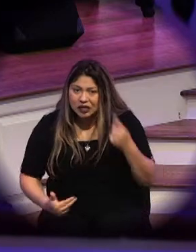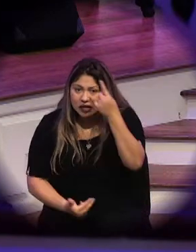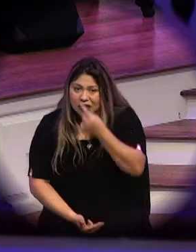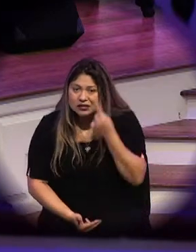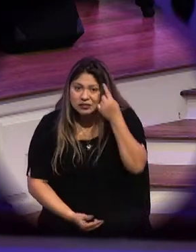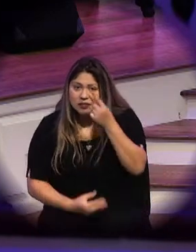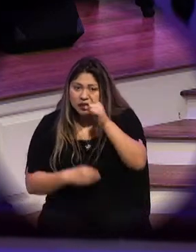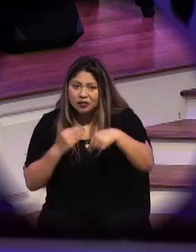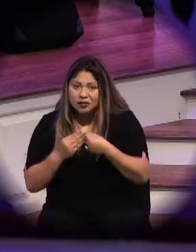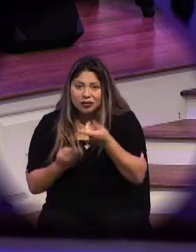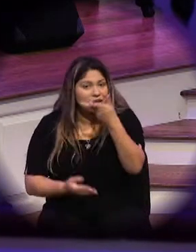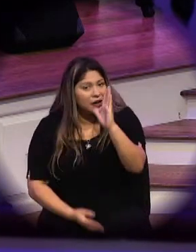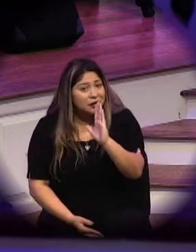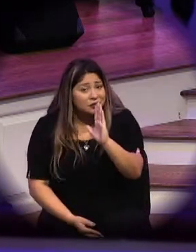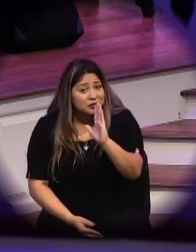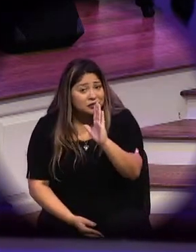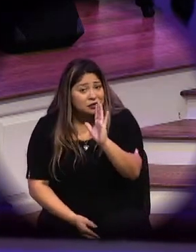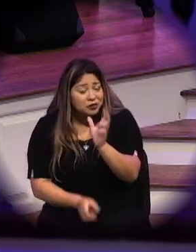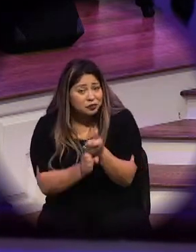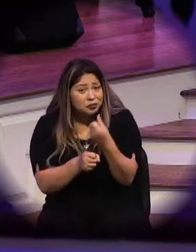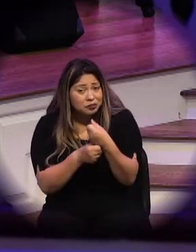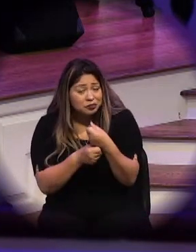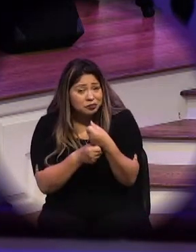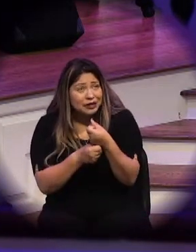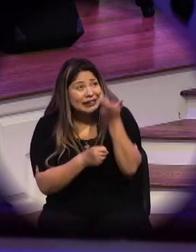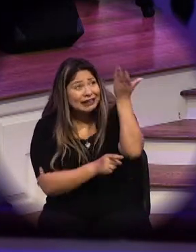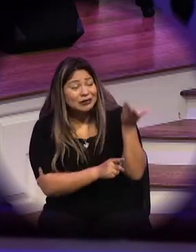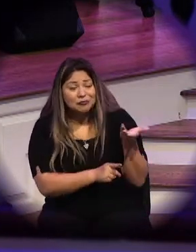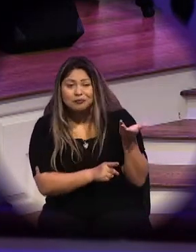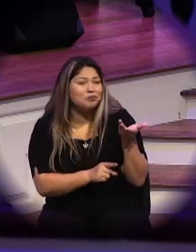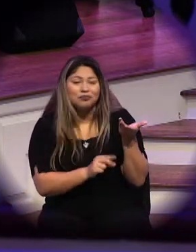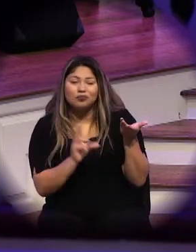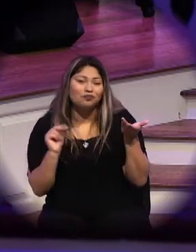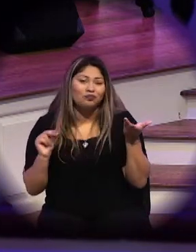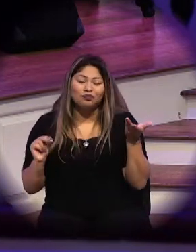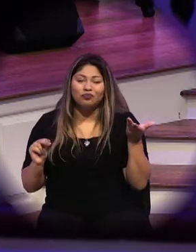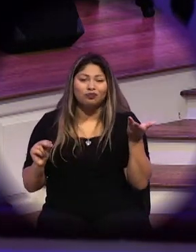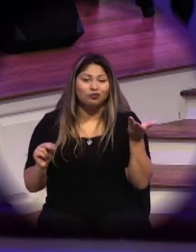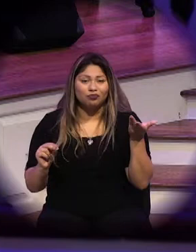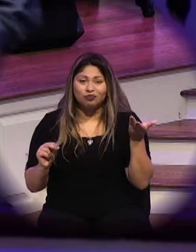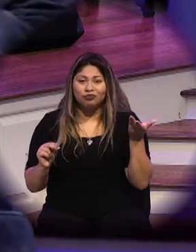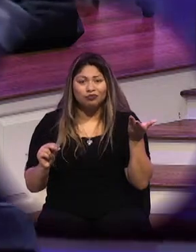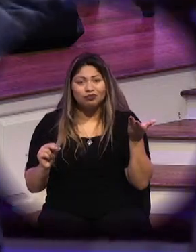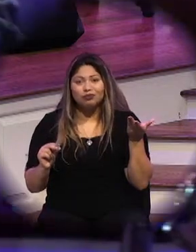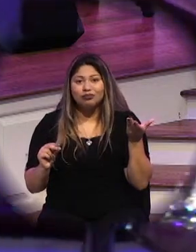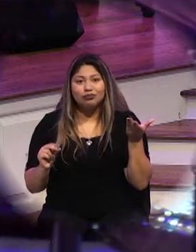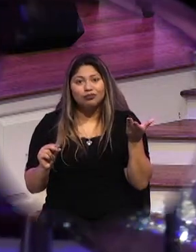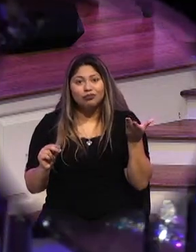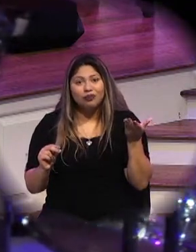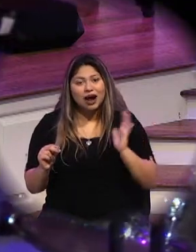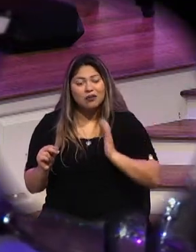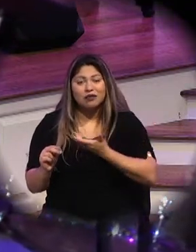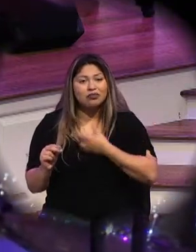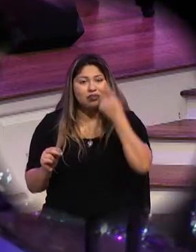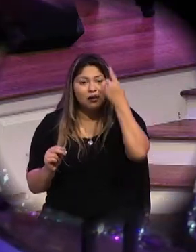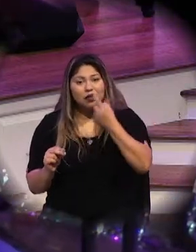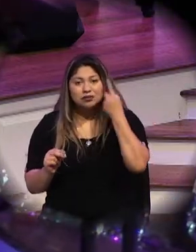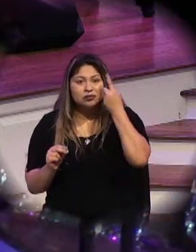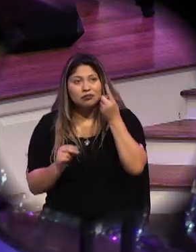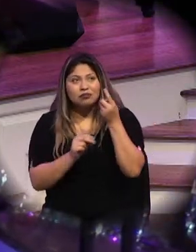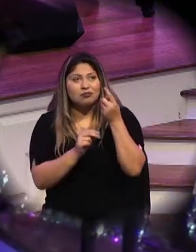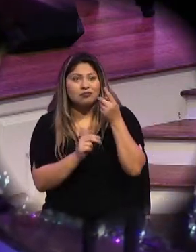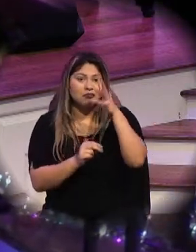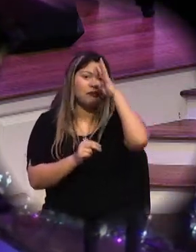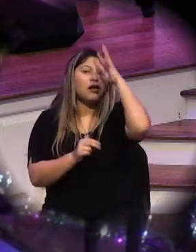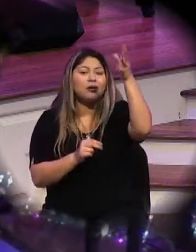Bible, but the right divine thoughts about men. That is, the Bible, God's word, is not so much what you